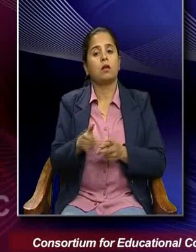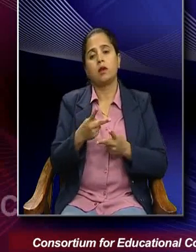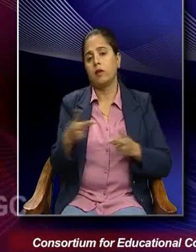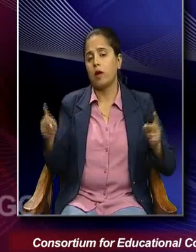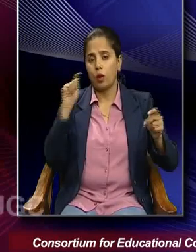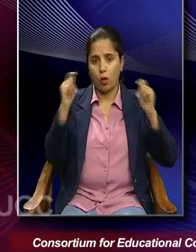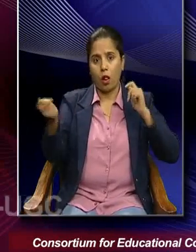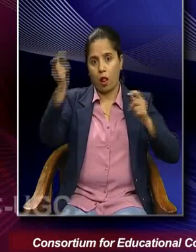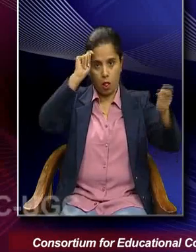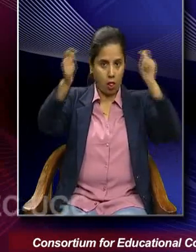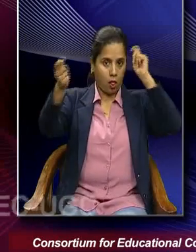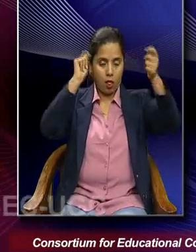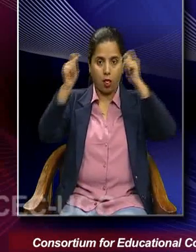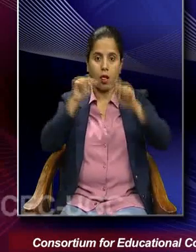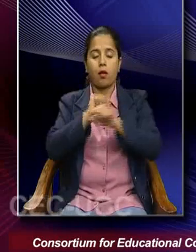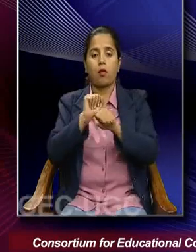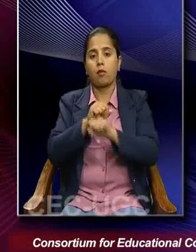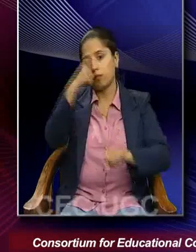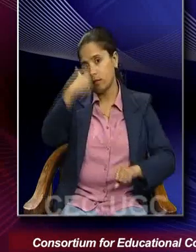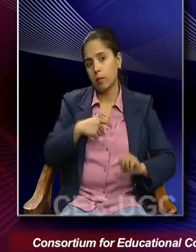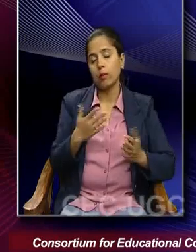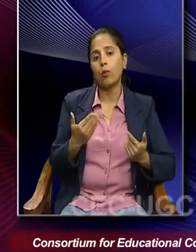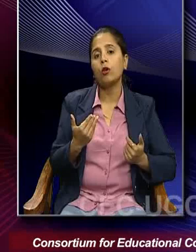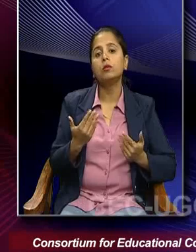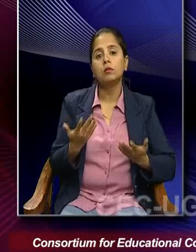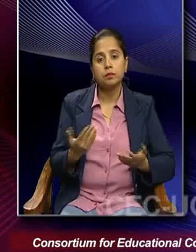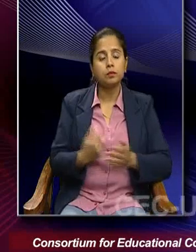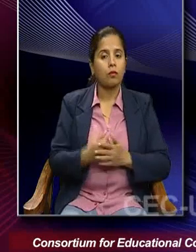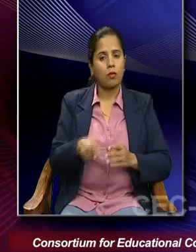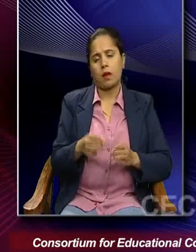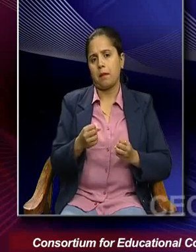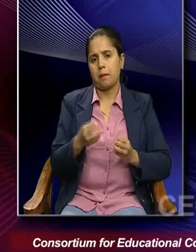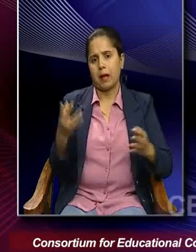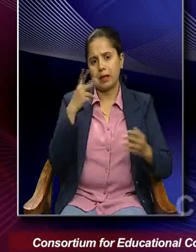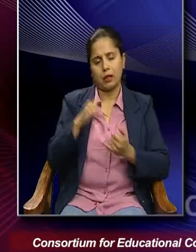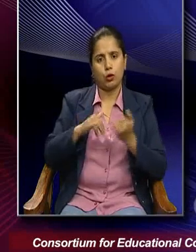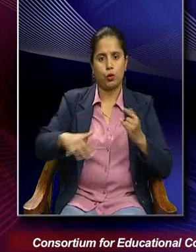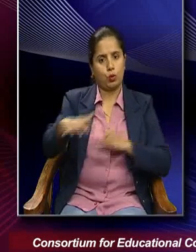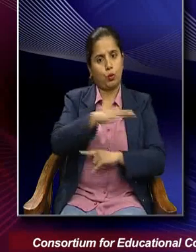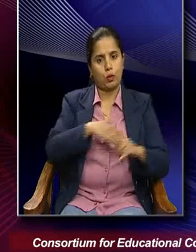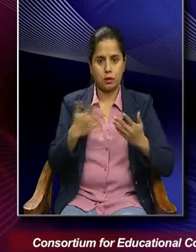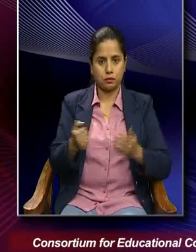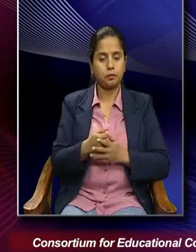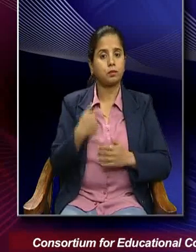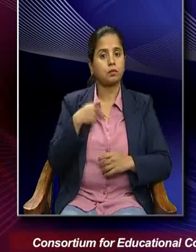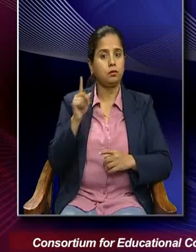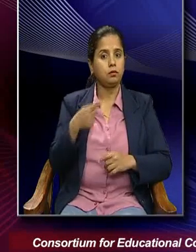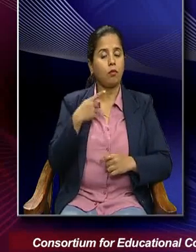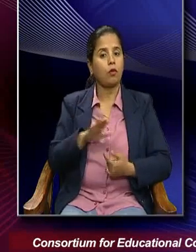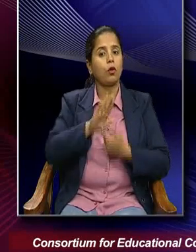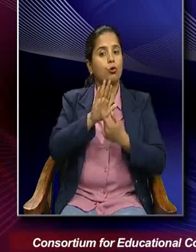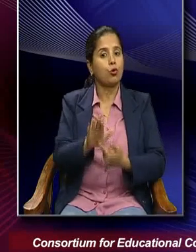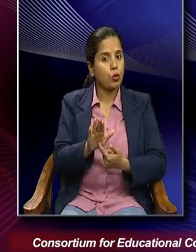roles which the individual have to play. In many a situation, we need to